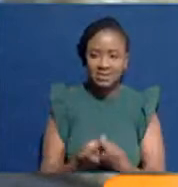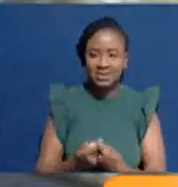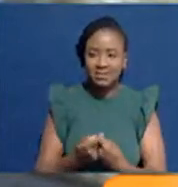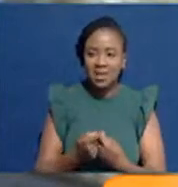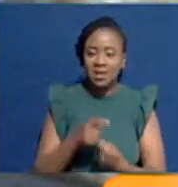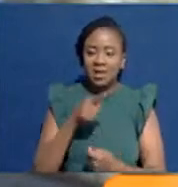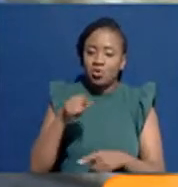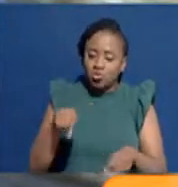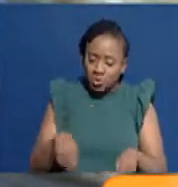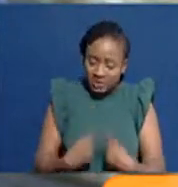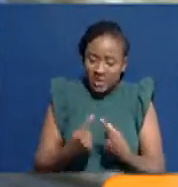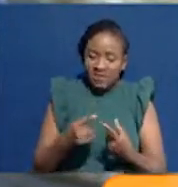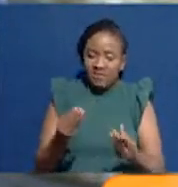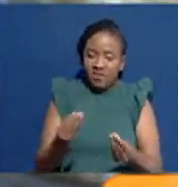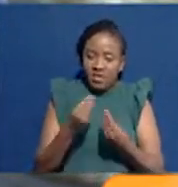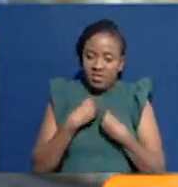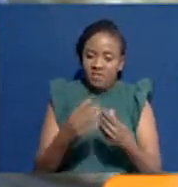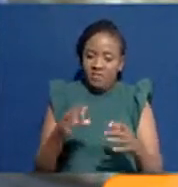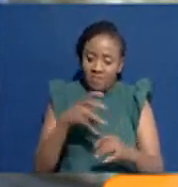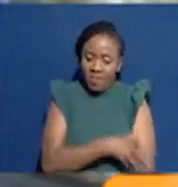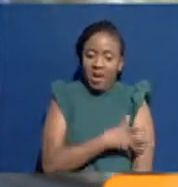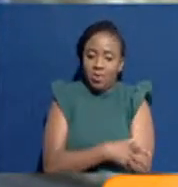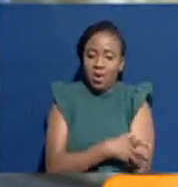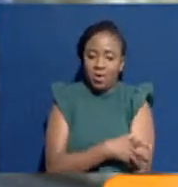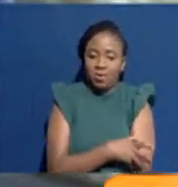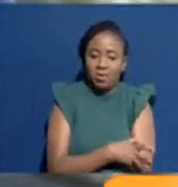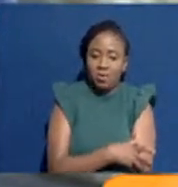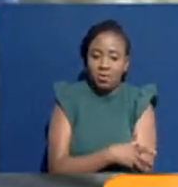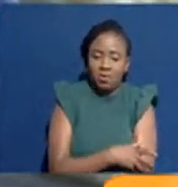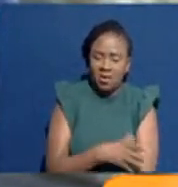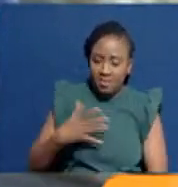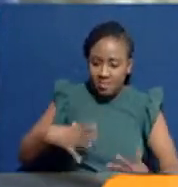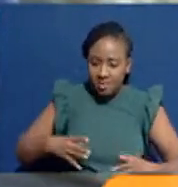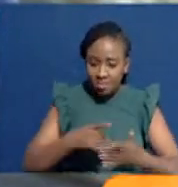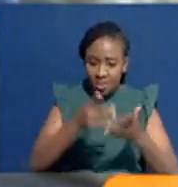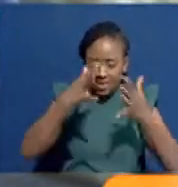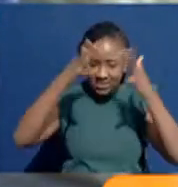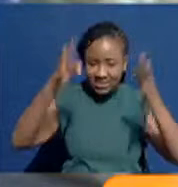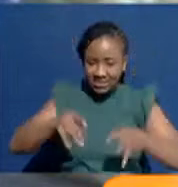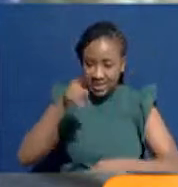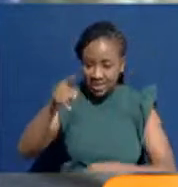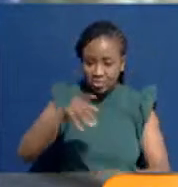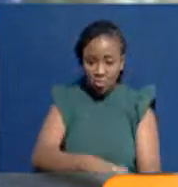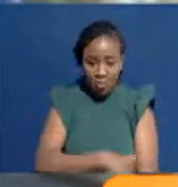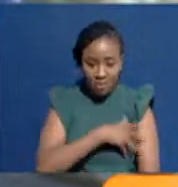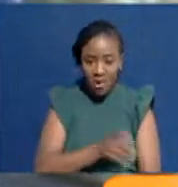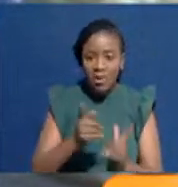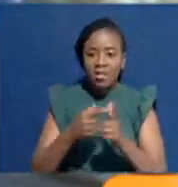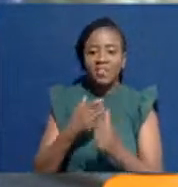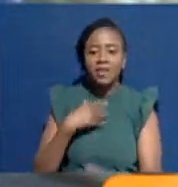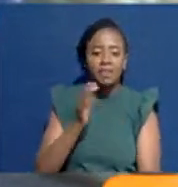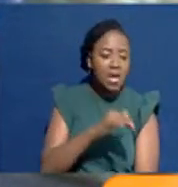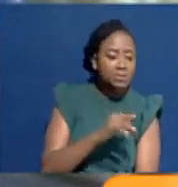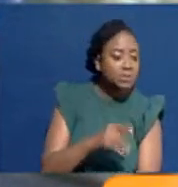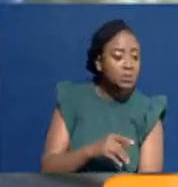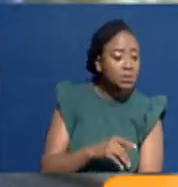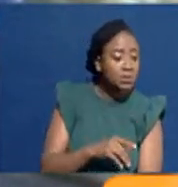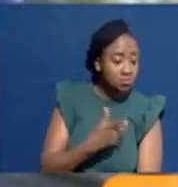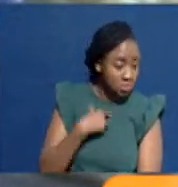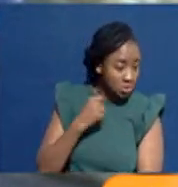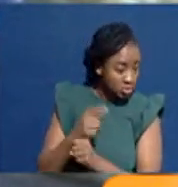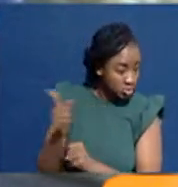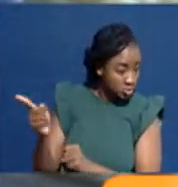you've been given power, power belongs to the people, and these people have bestowed power towards you, then do you again come back to them and say, hey, do I do